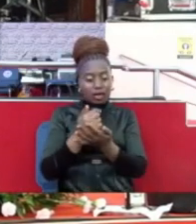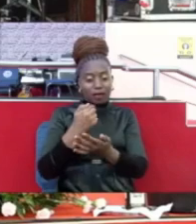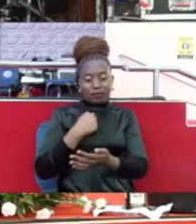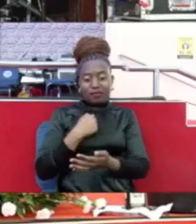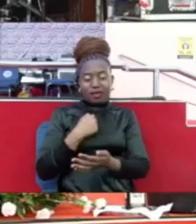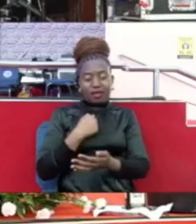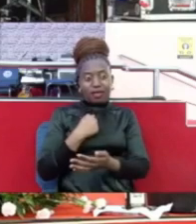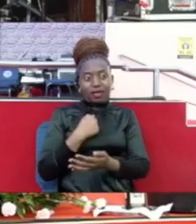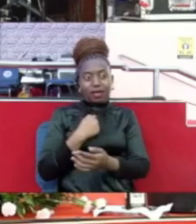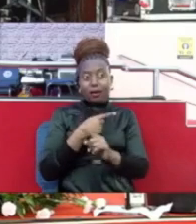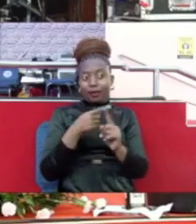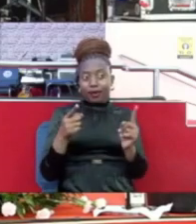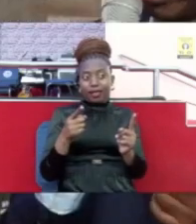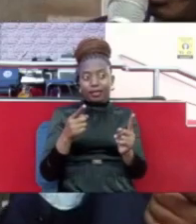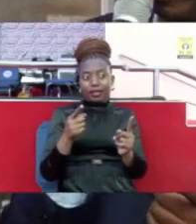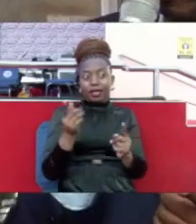It benefits you.